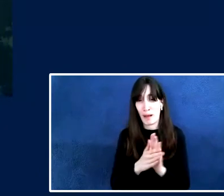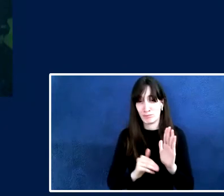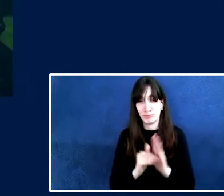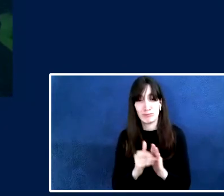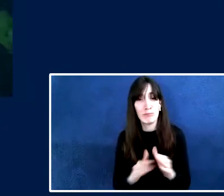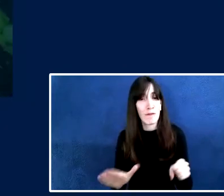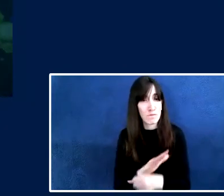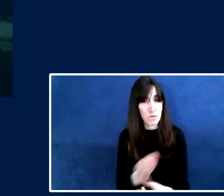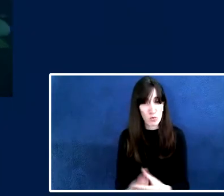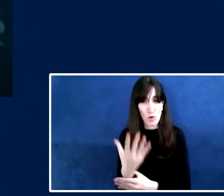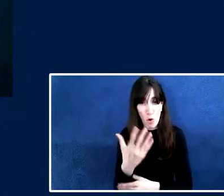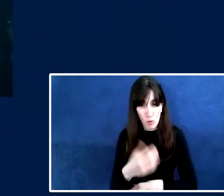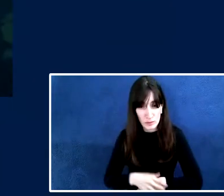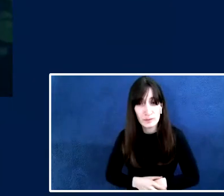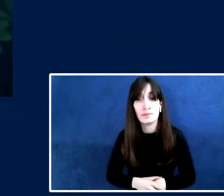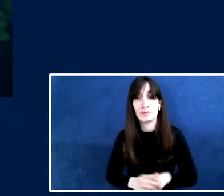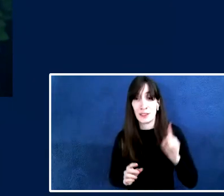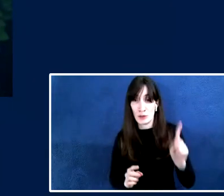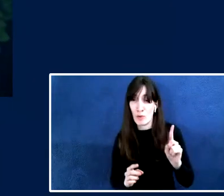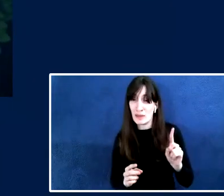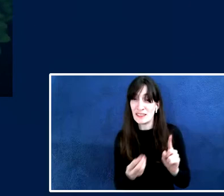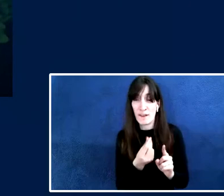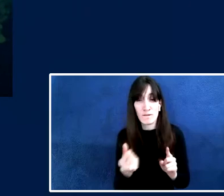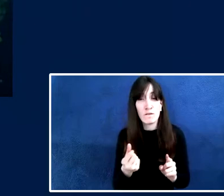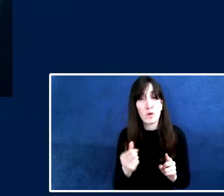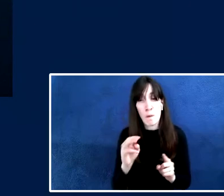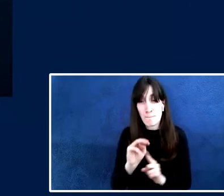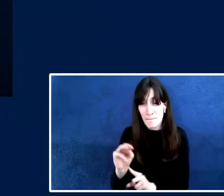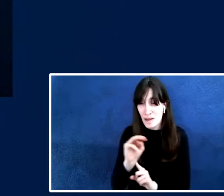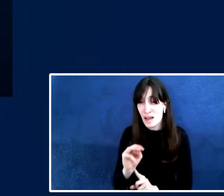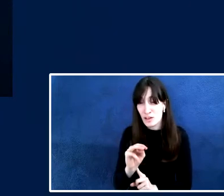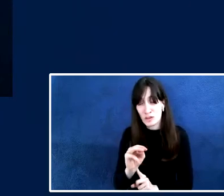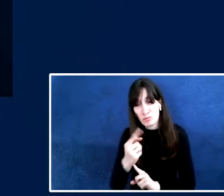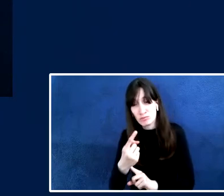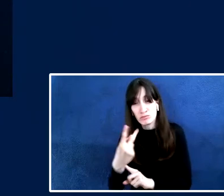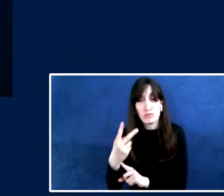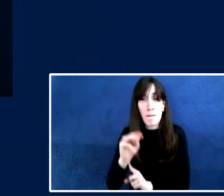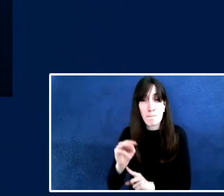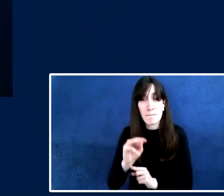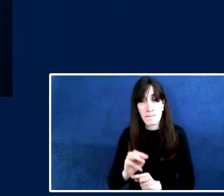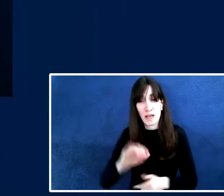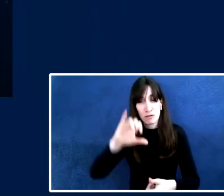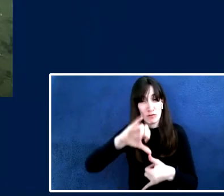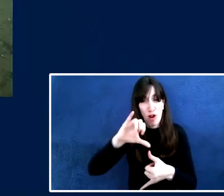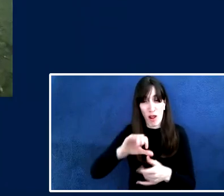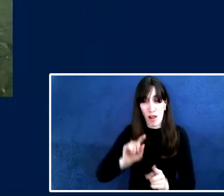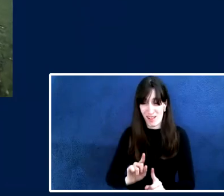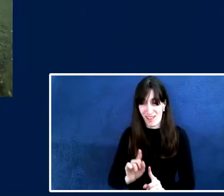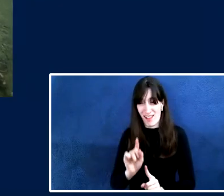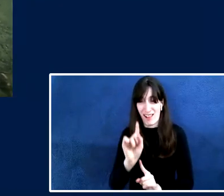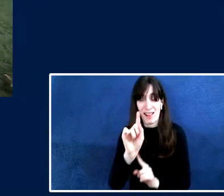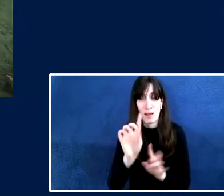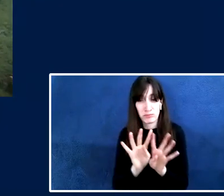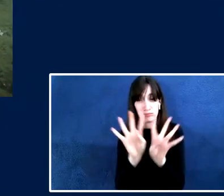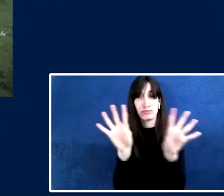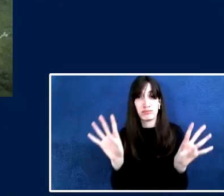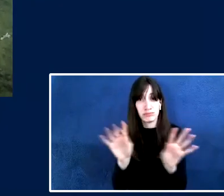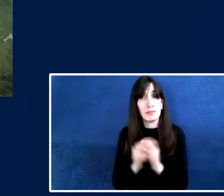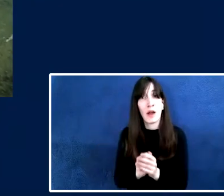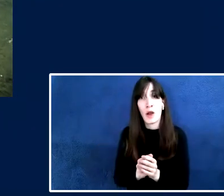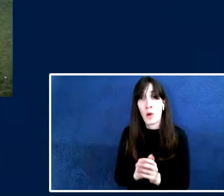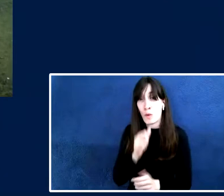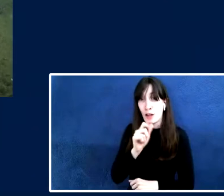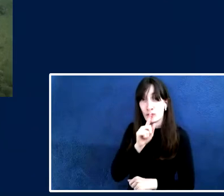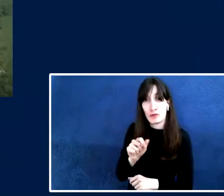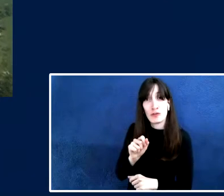meters tall. And we don't know if it's oceanography that affects their success or predators that might crawl up on and kill